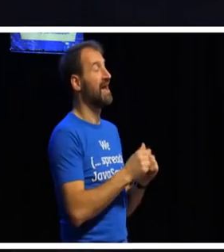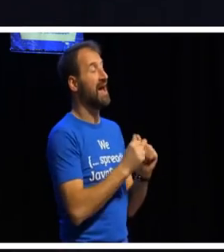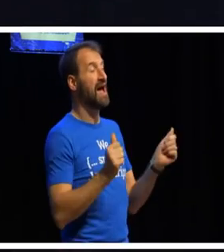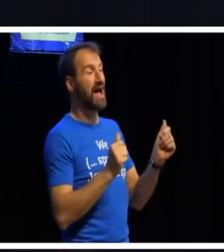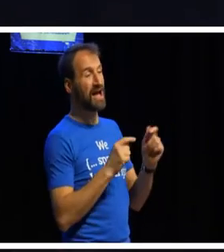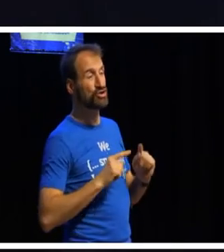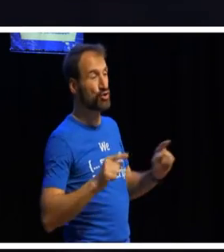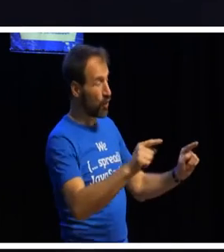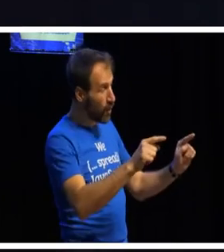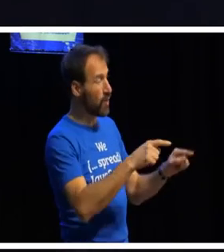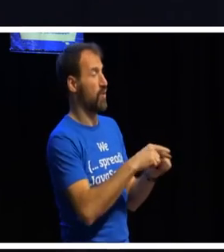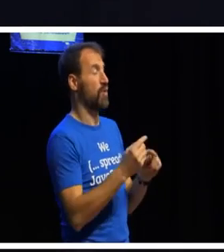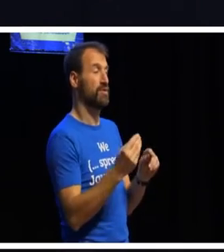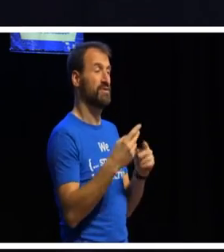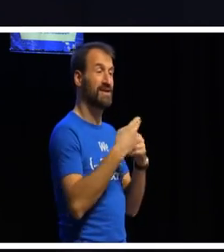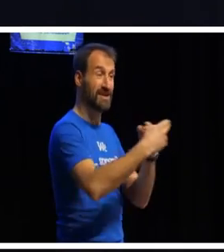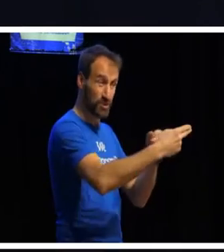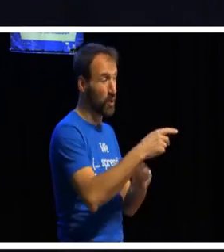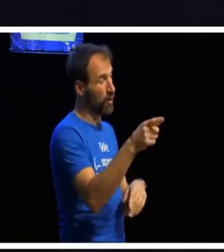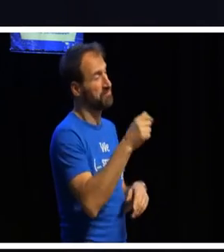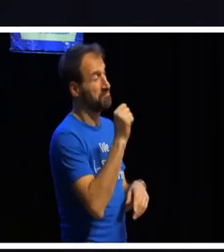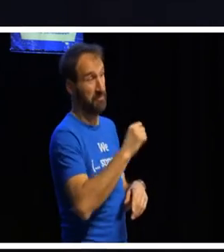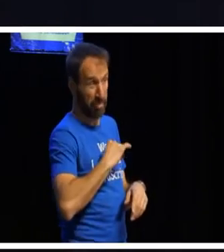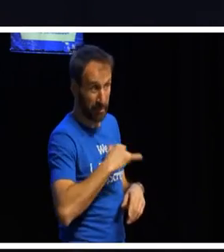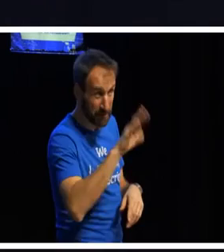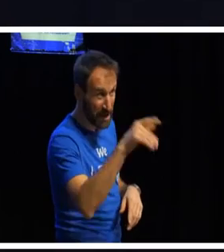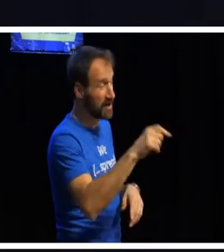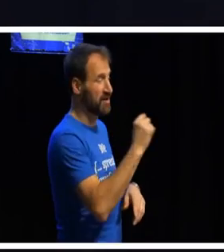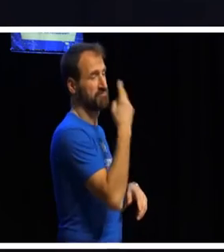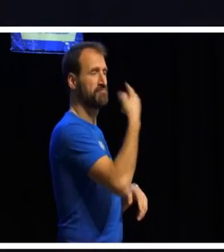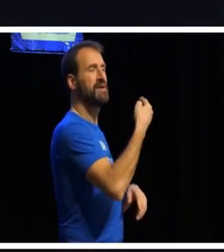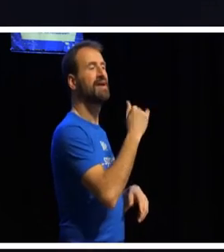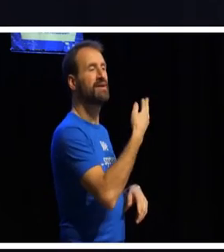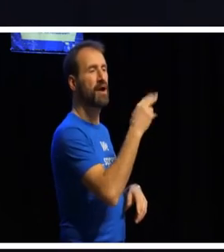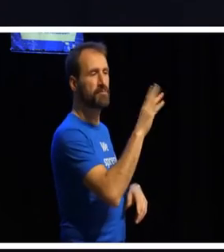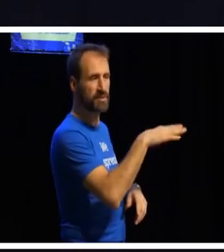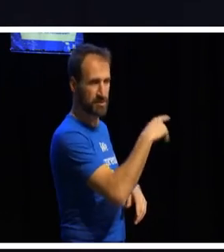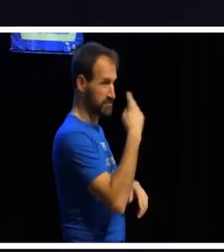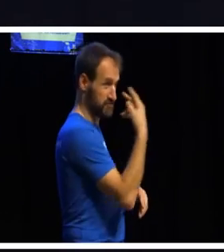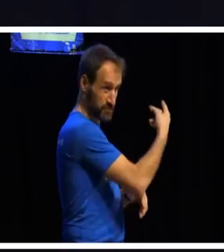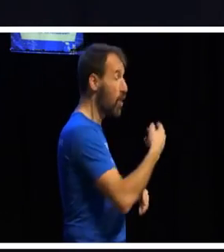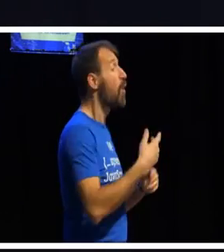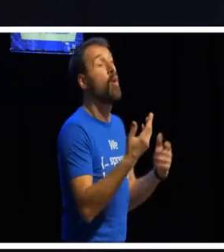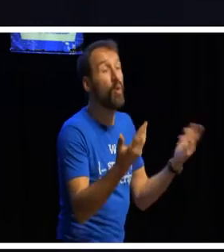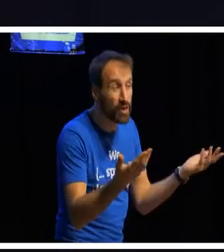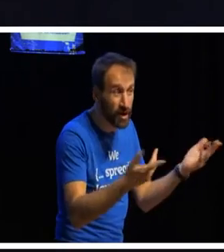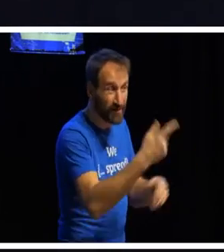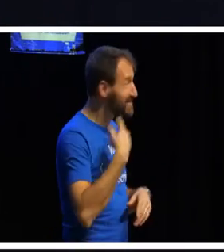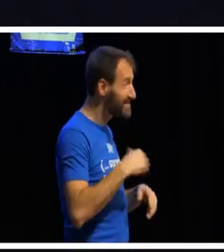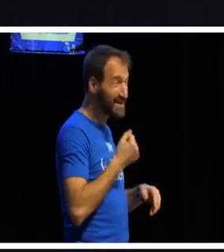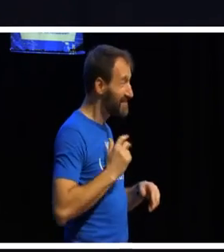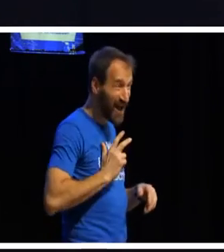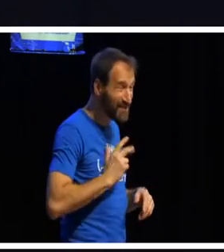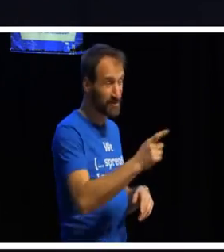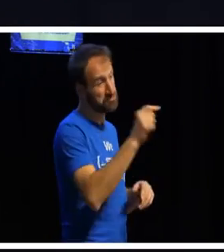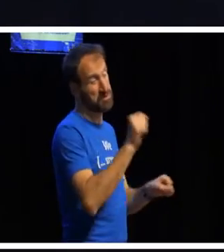on the TC39 page there. And if you can't wait, you can use Babel to make them work, along with a